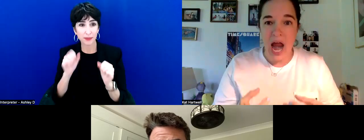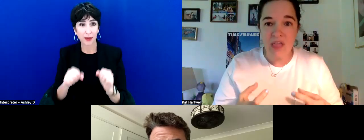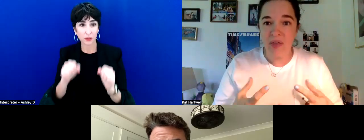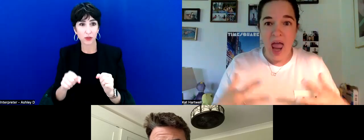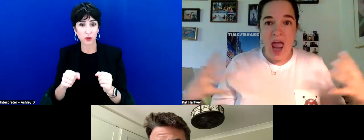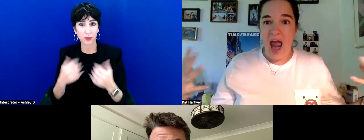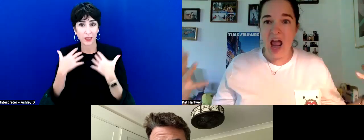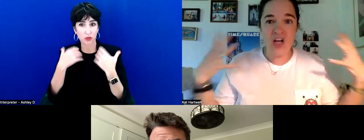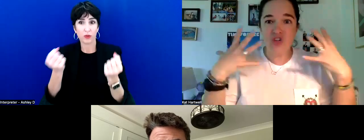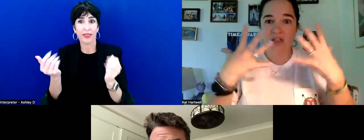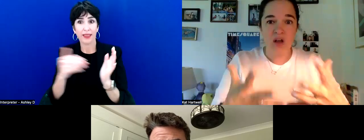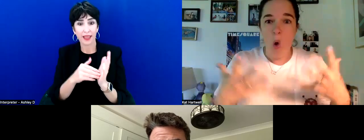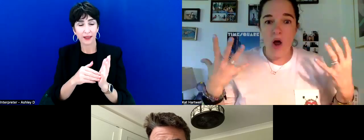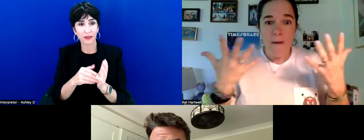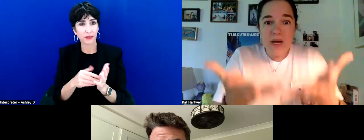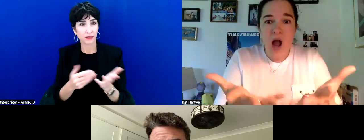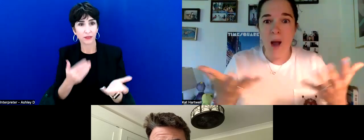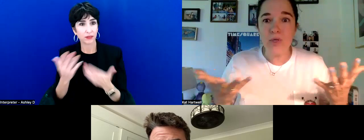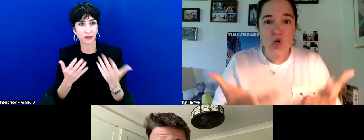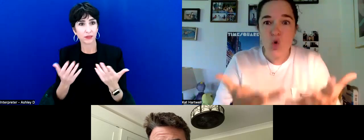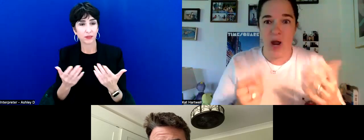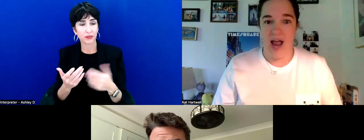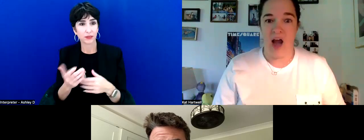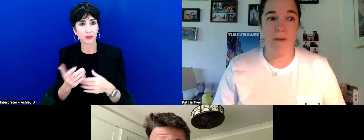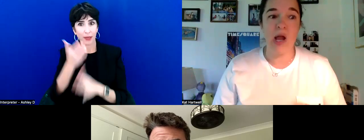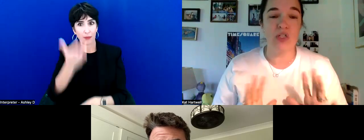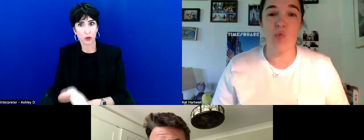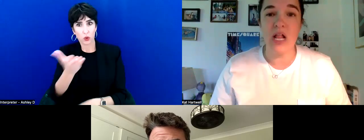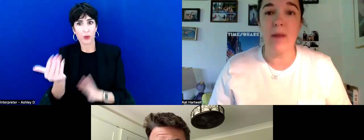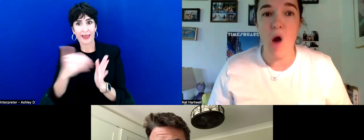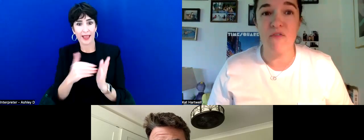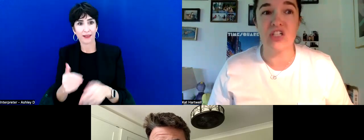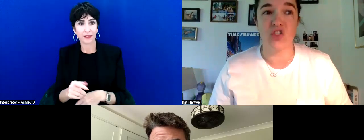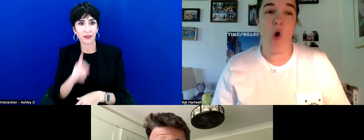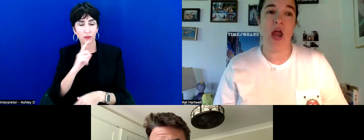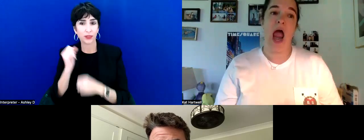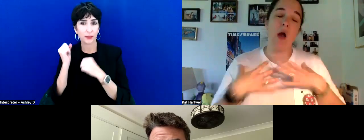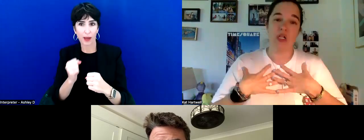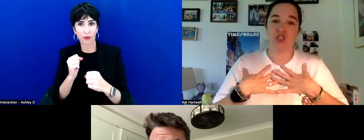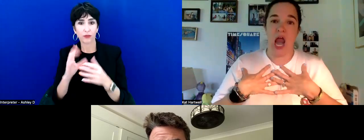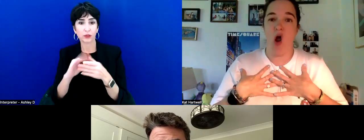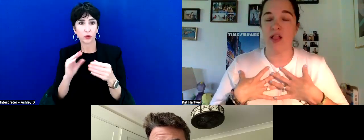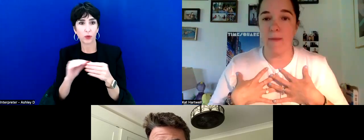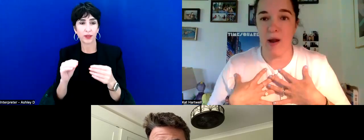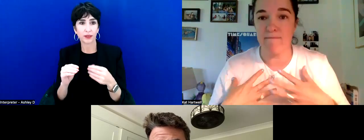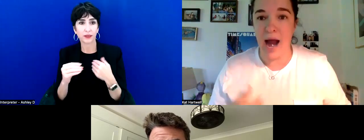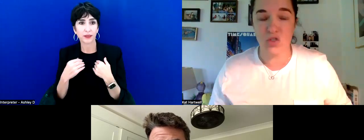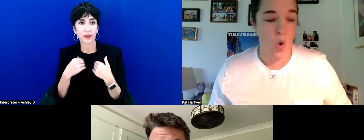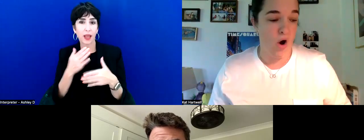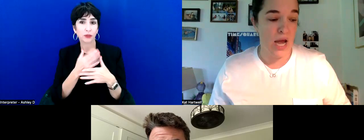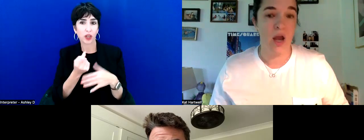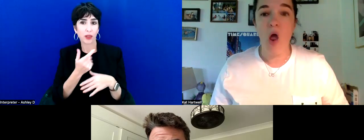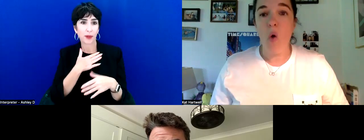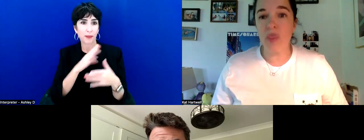your strength and to become you again. I mean, it was a really powerful story. I will share a little bit of